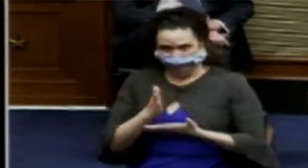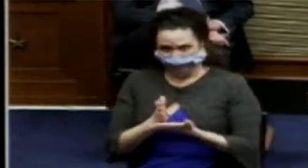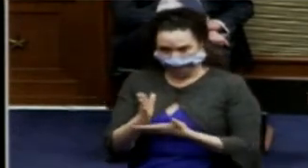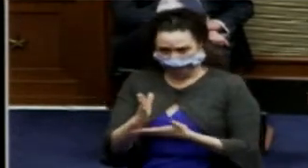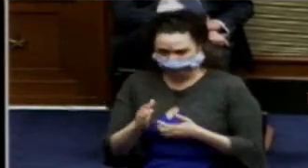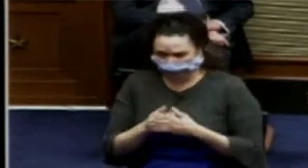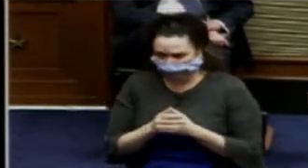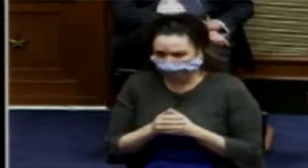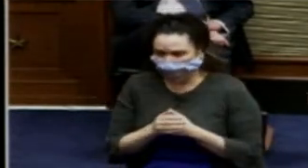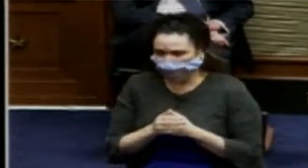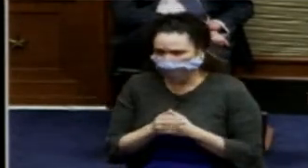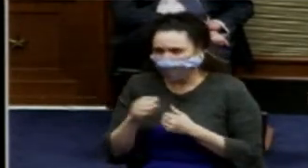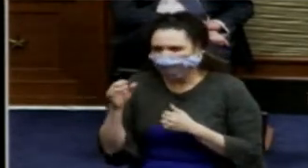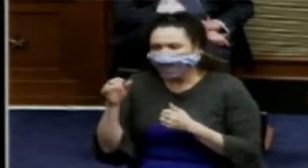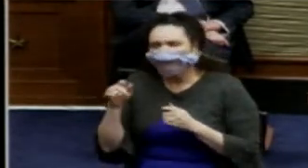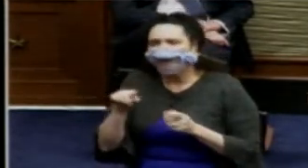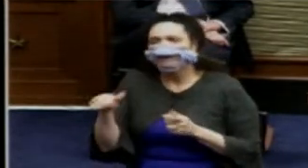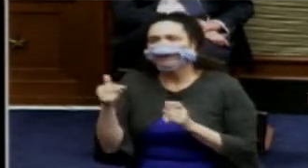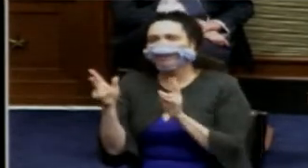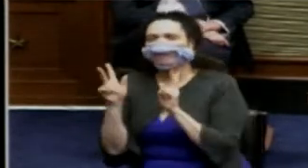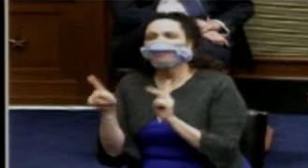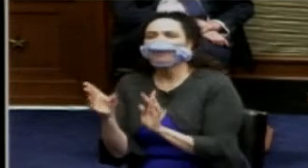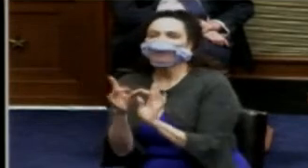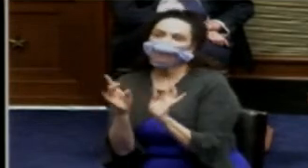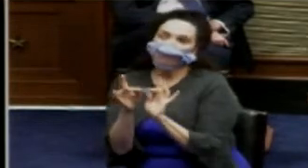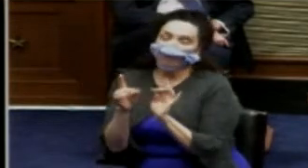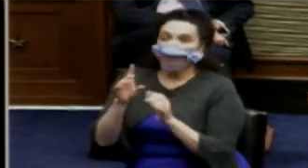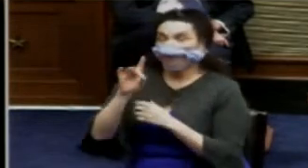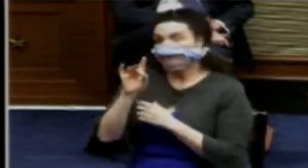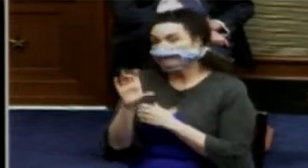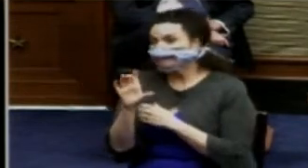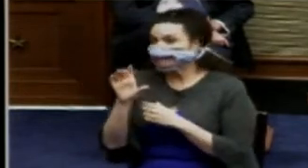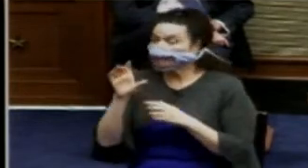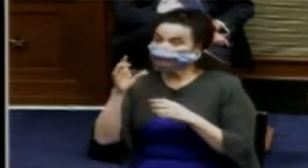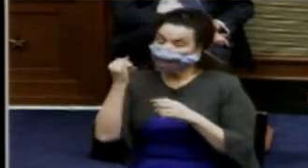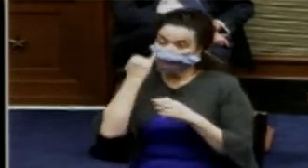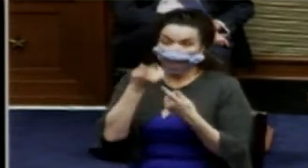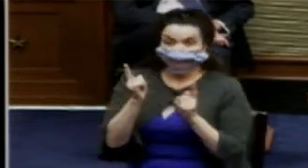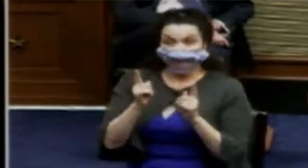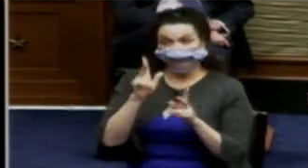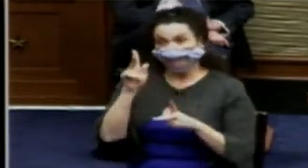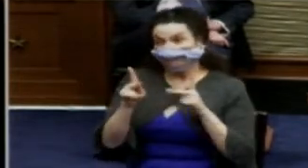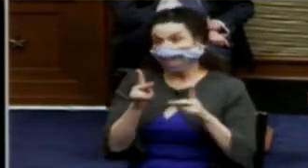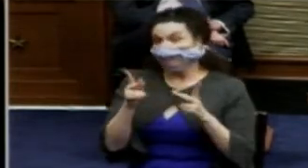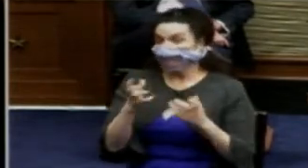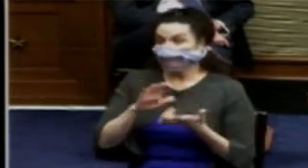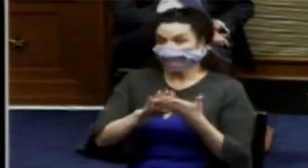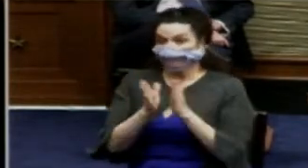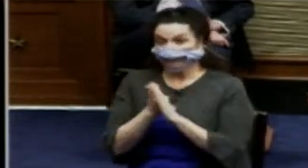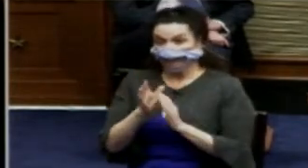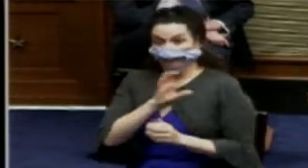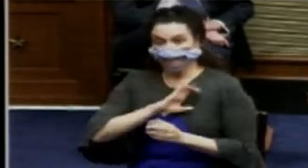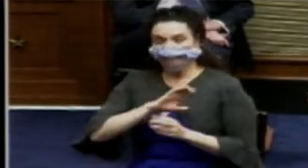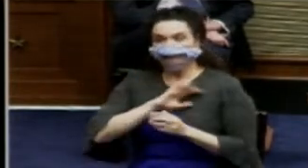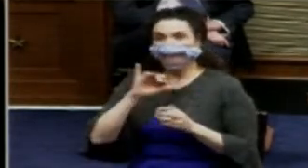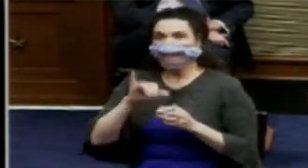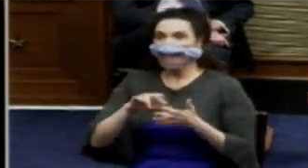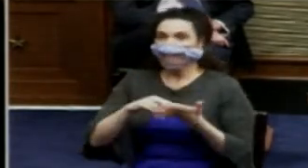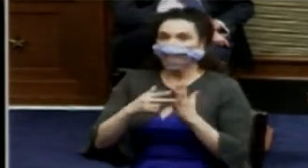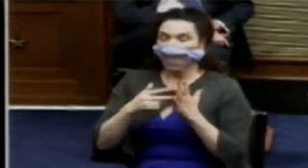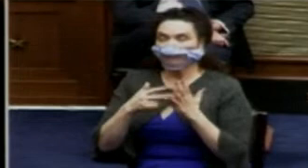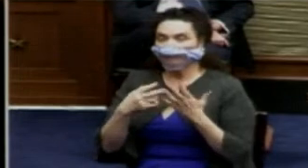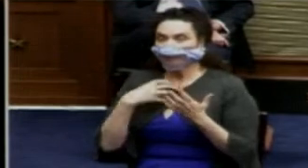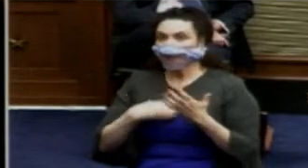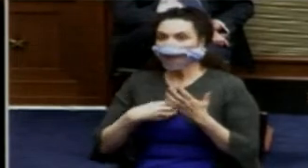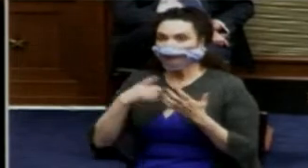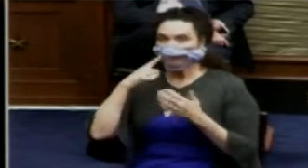said that DC residents getting citizenship is a power grab. But let me suggest to you that in the state